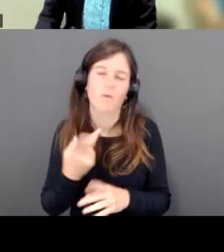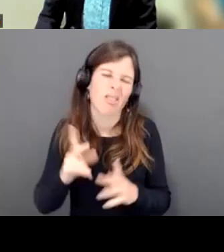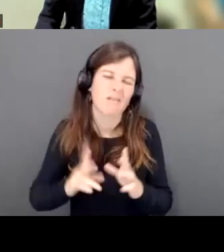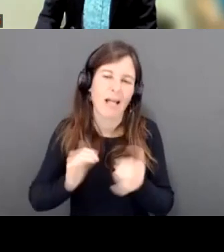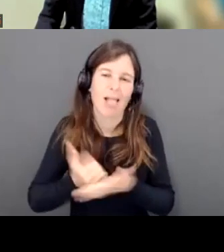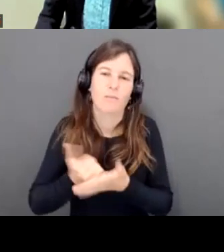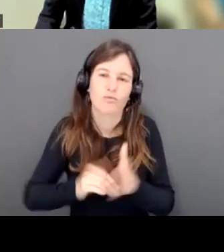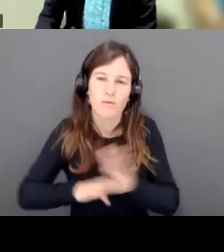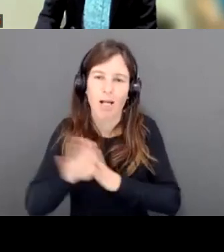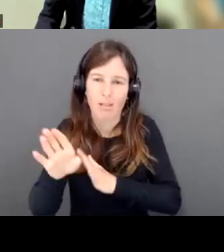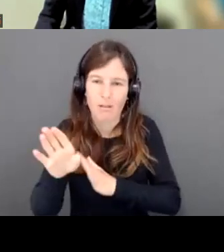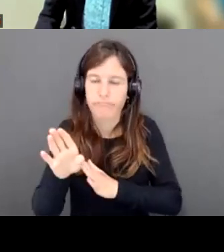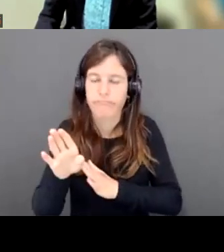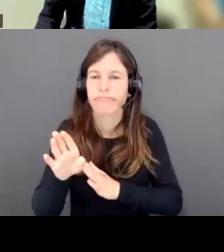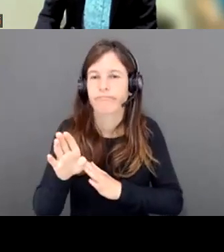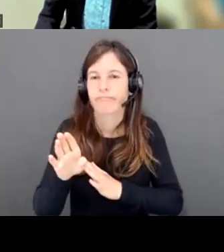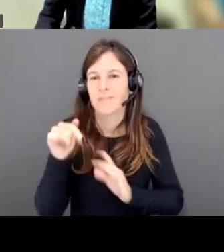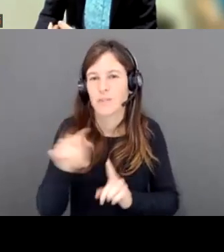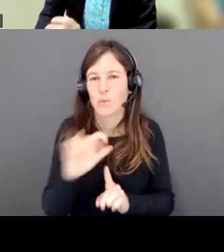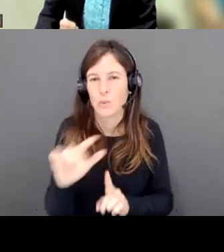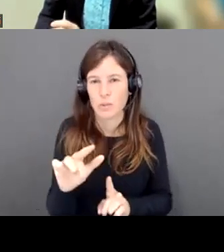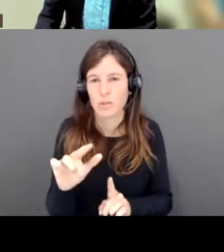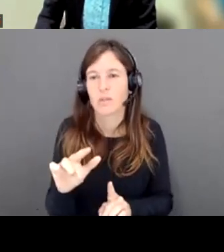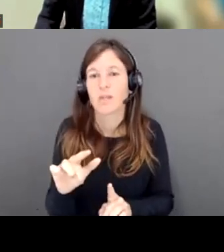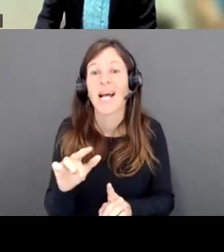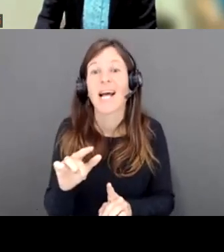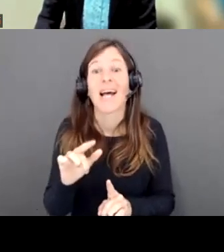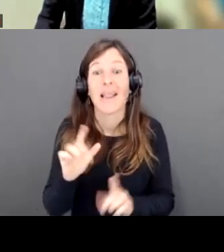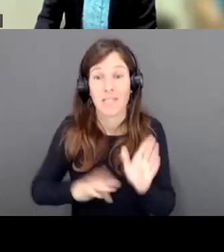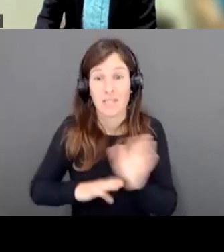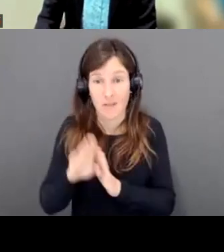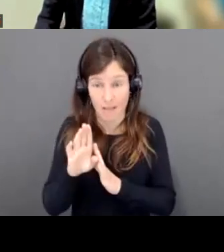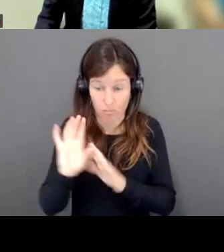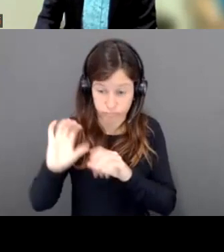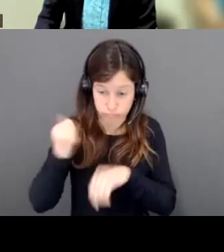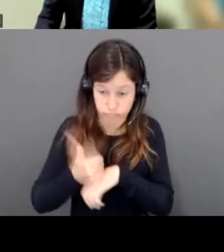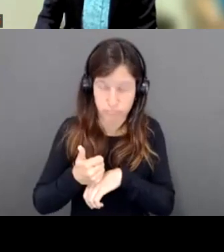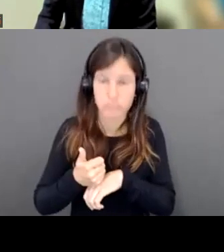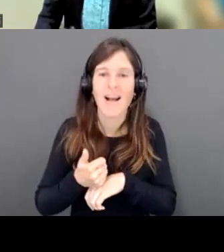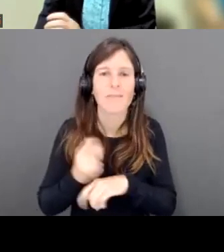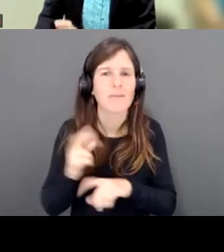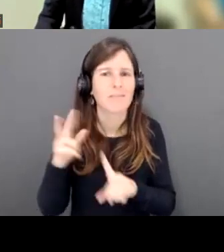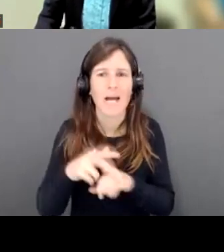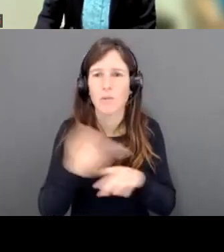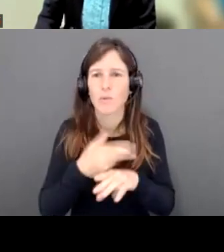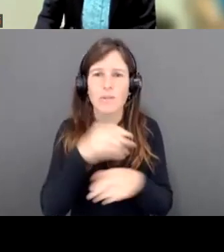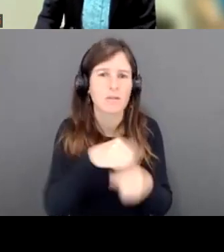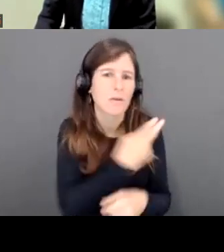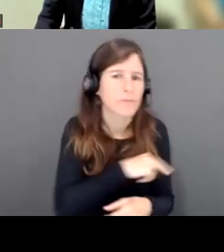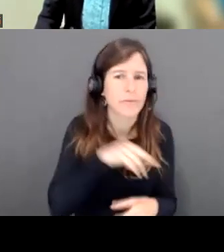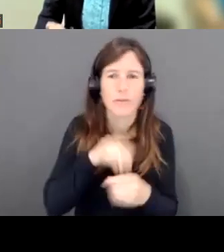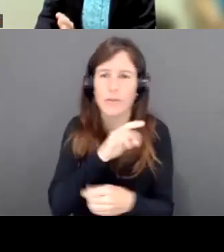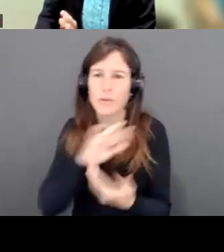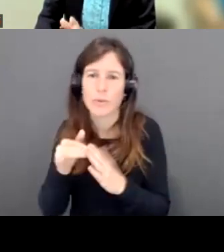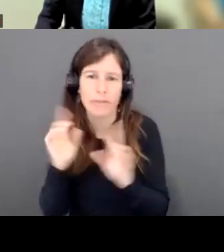have been using it in community, in hospital for many years now. So it's not a new tool. There are other ethical